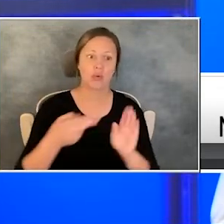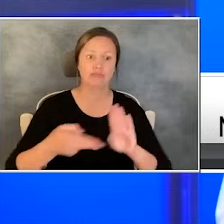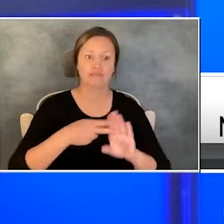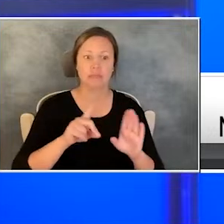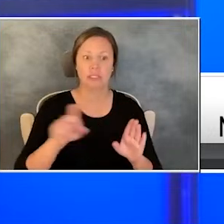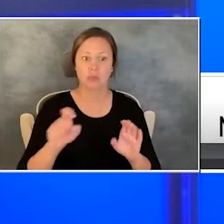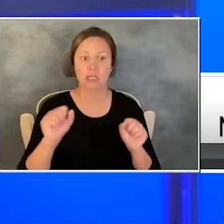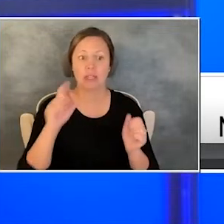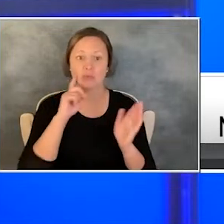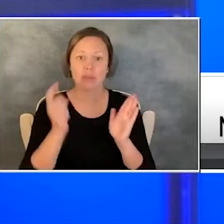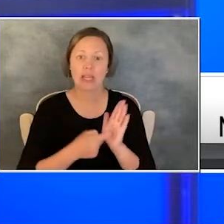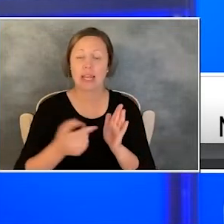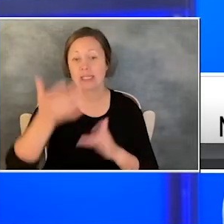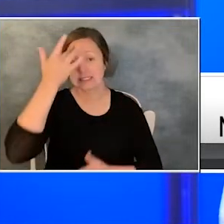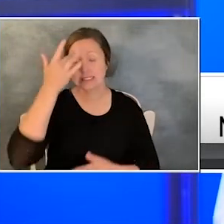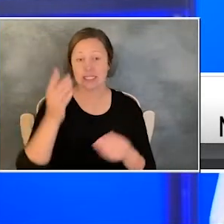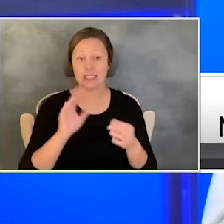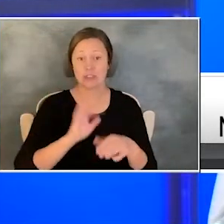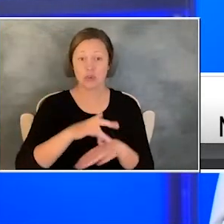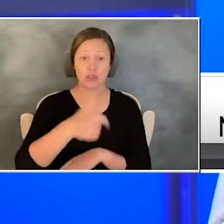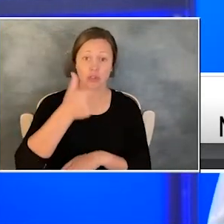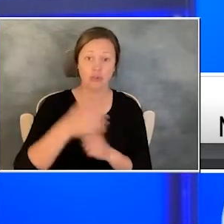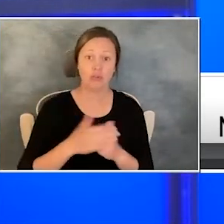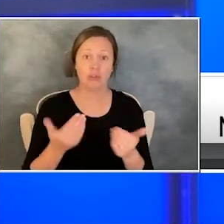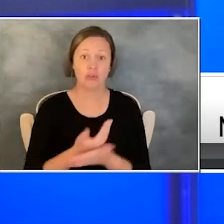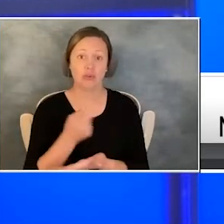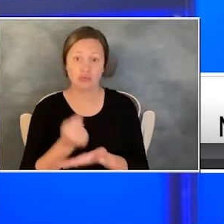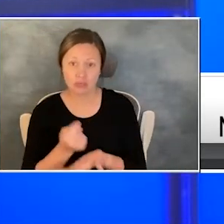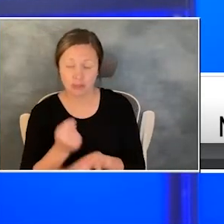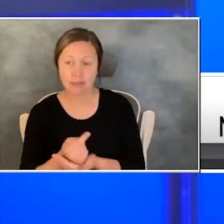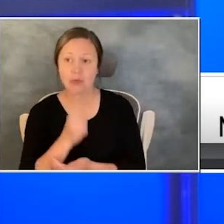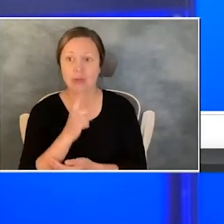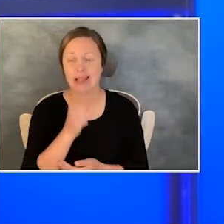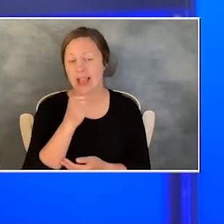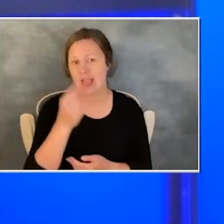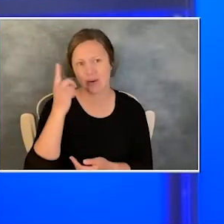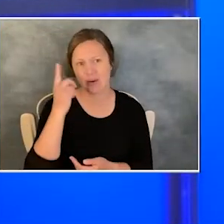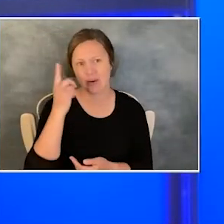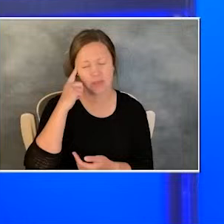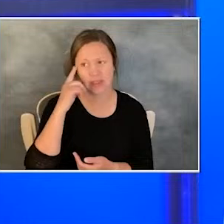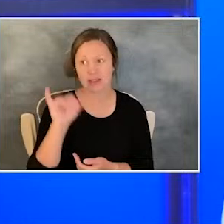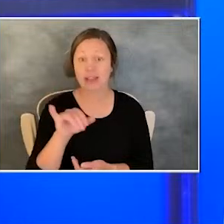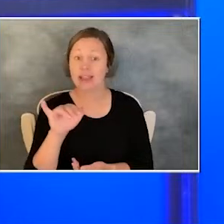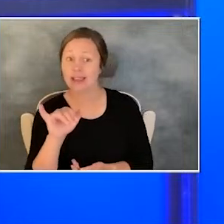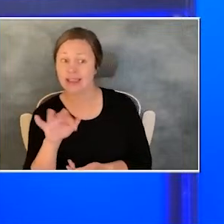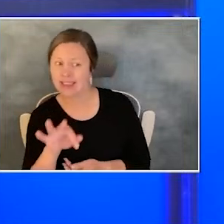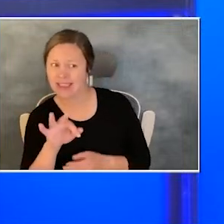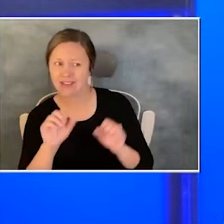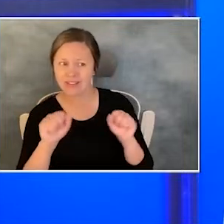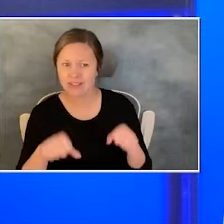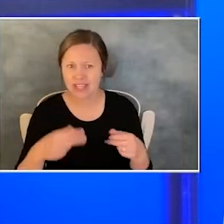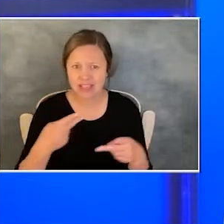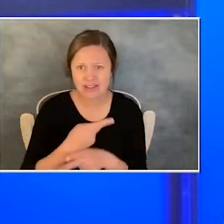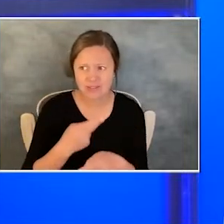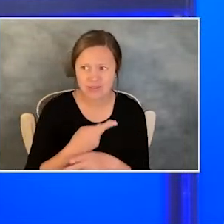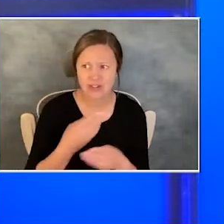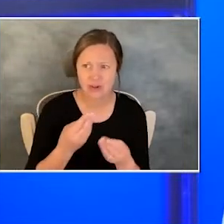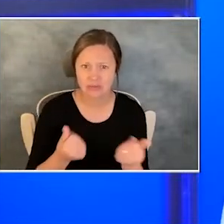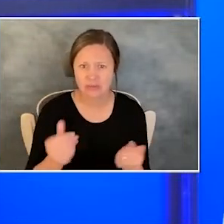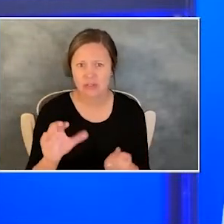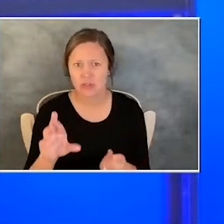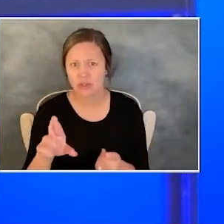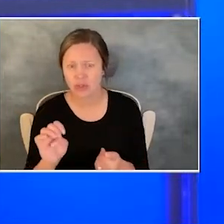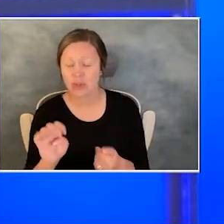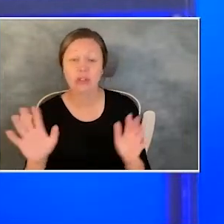disease earlier, and we're on the verge of new treatments, and I don't think it's a question of if we cure it, I think it's a question of when we cure it. It's